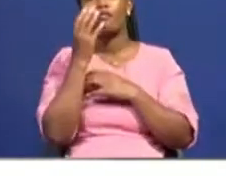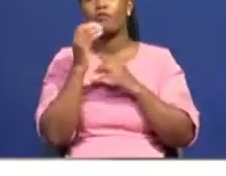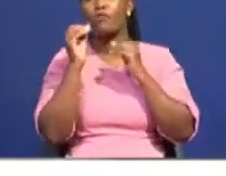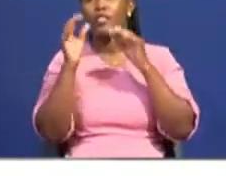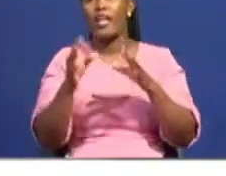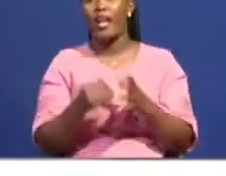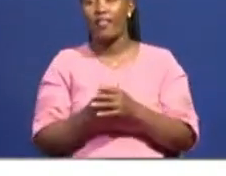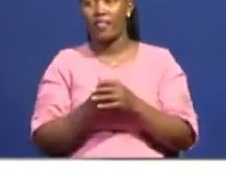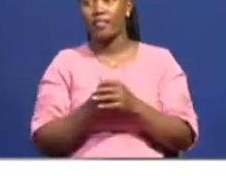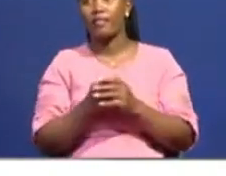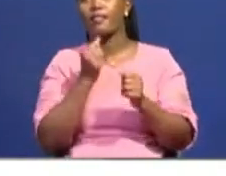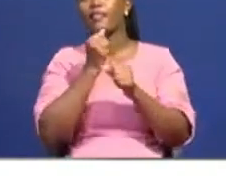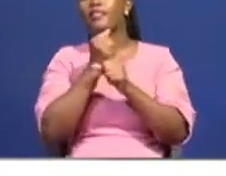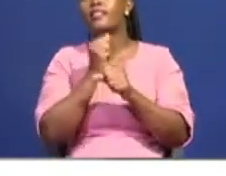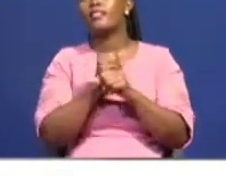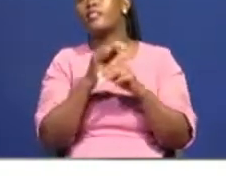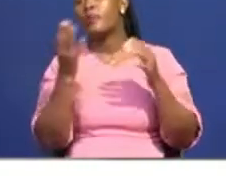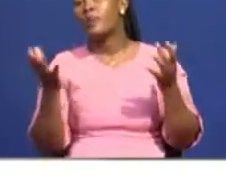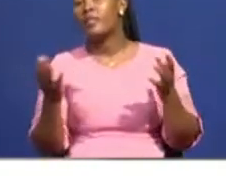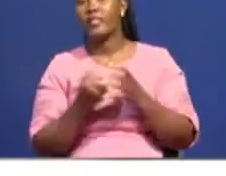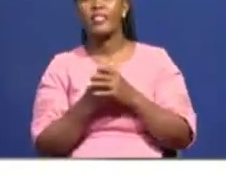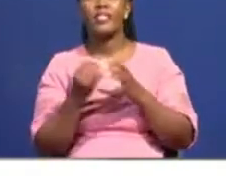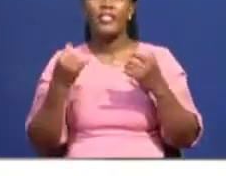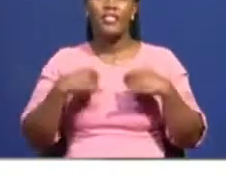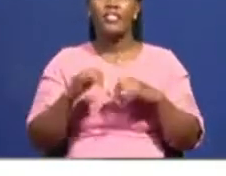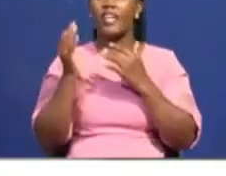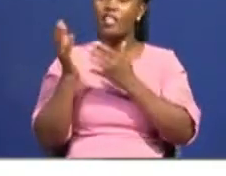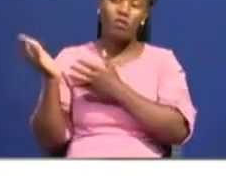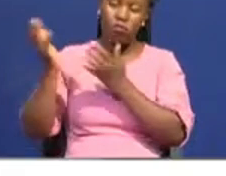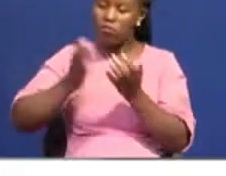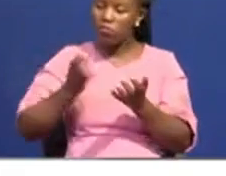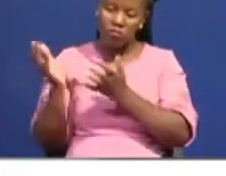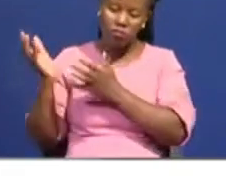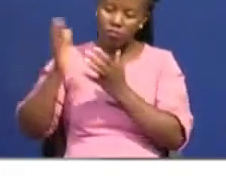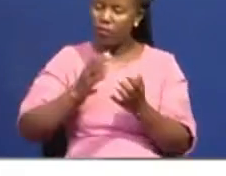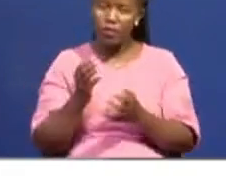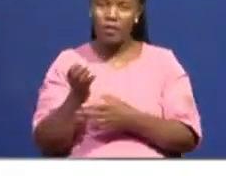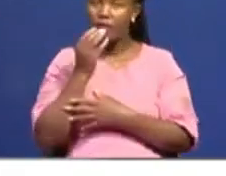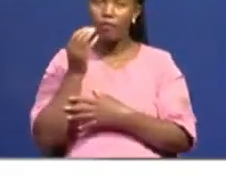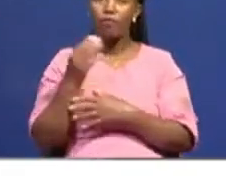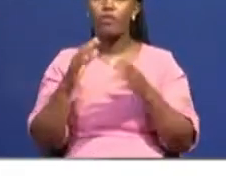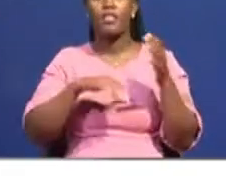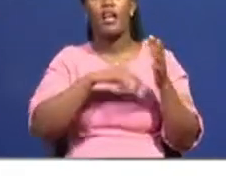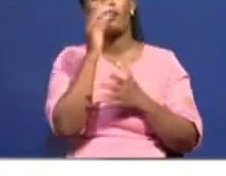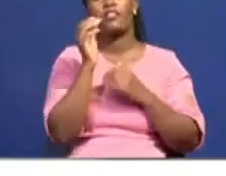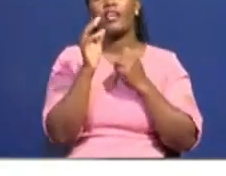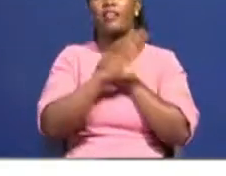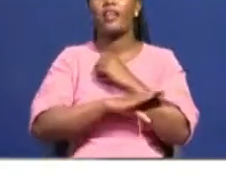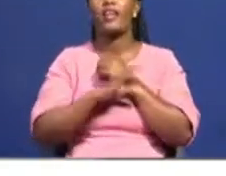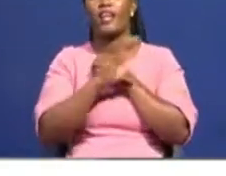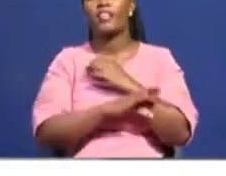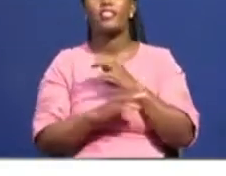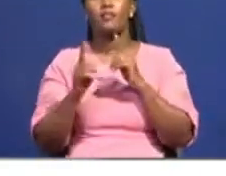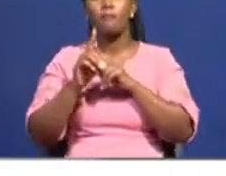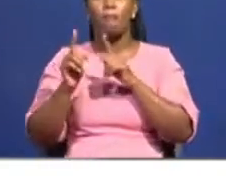What do we do? We started looking for food outside the country. Our budget support for food